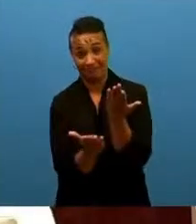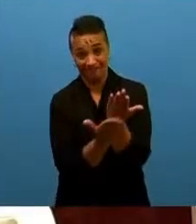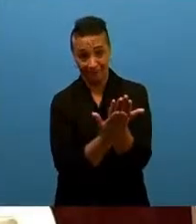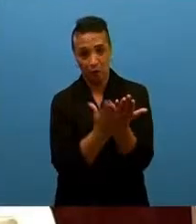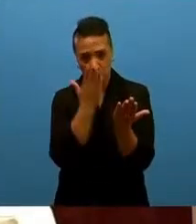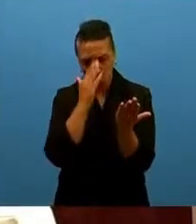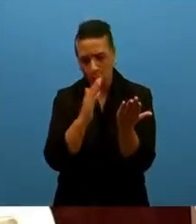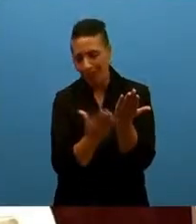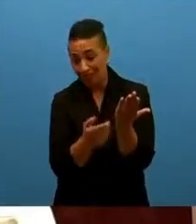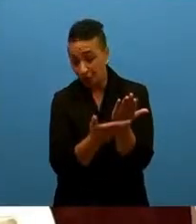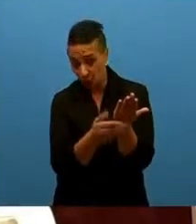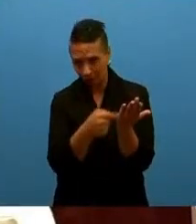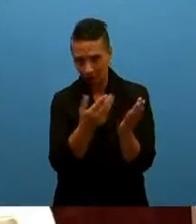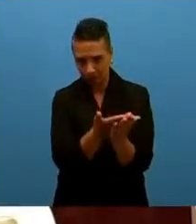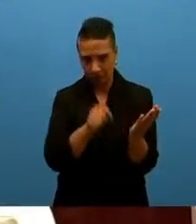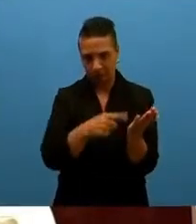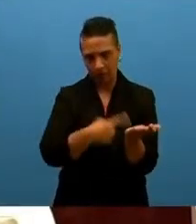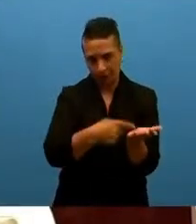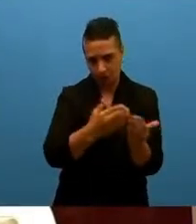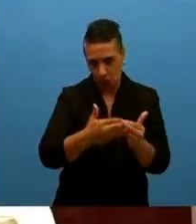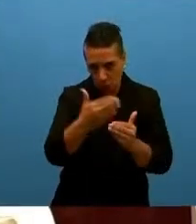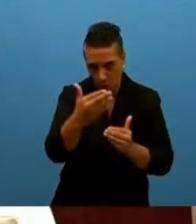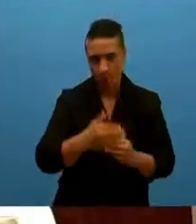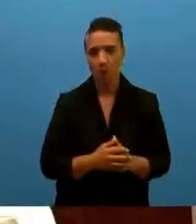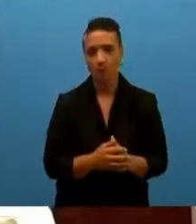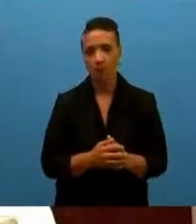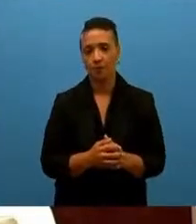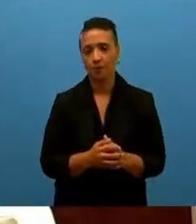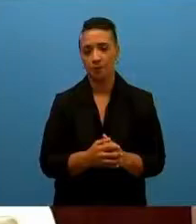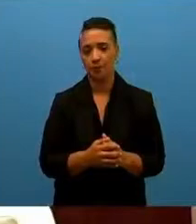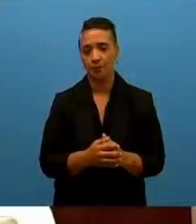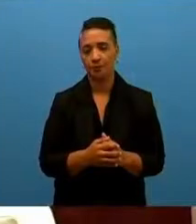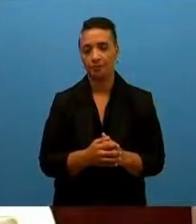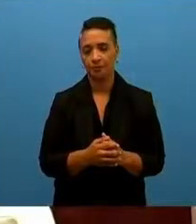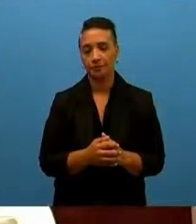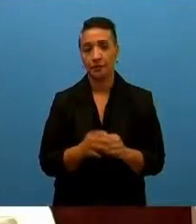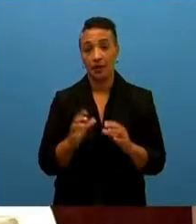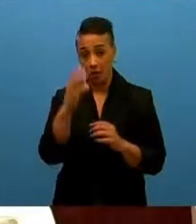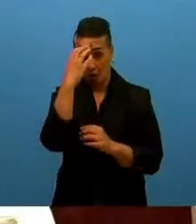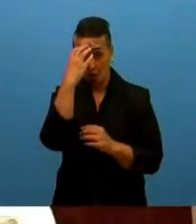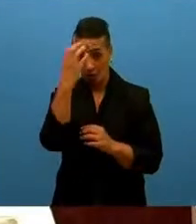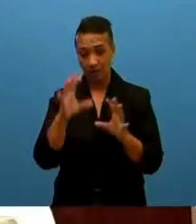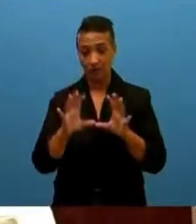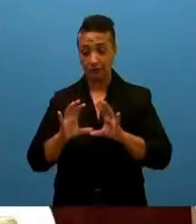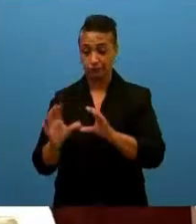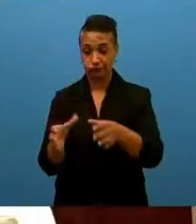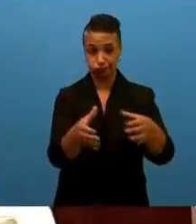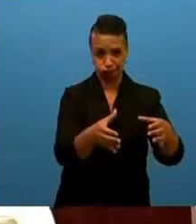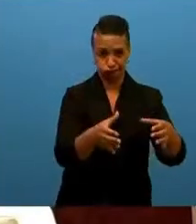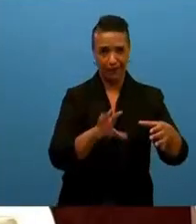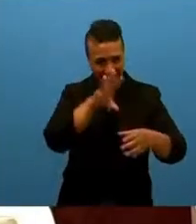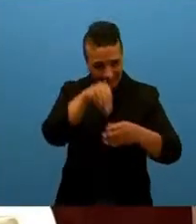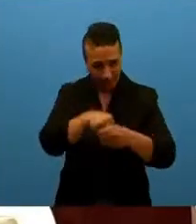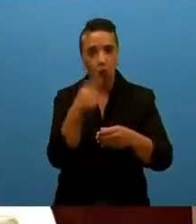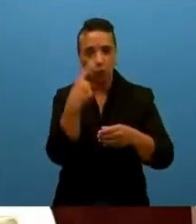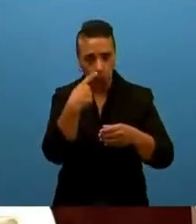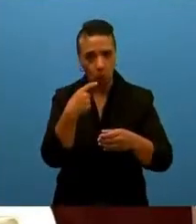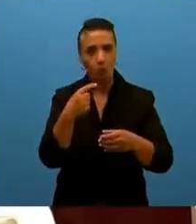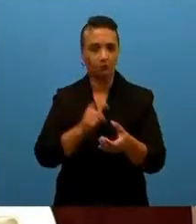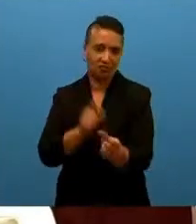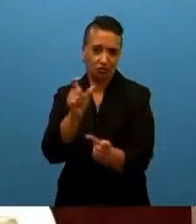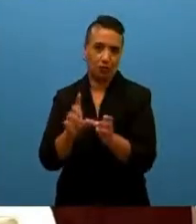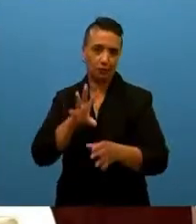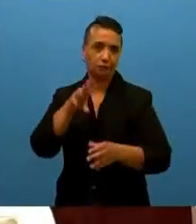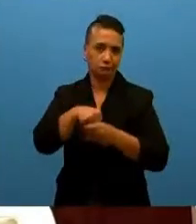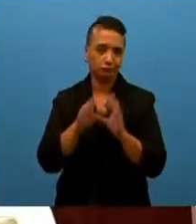further discussion. The launch of the intergovernmental process with full indigenous participation. 2, we